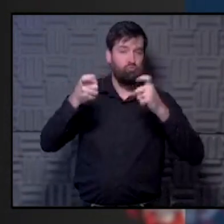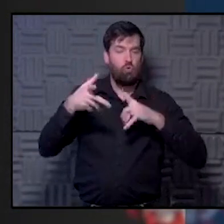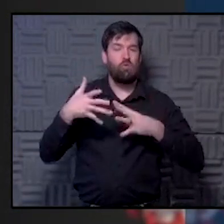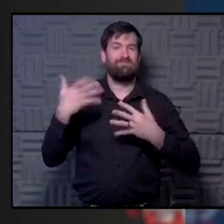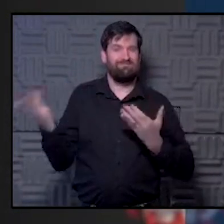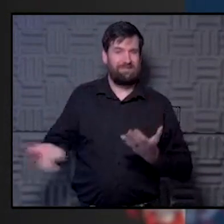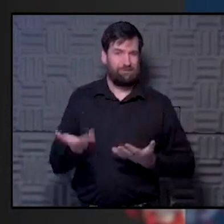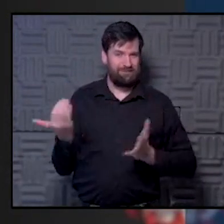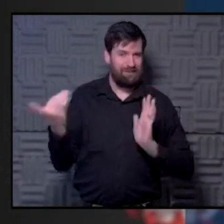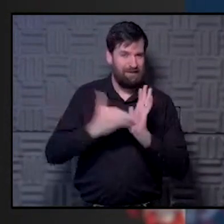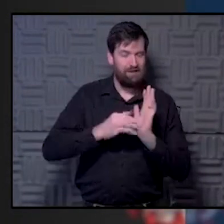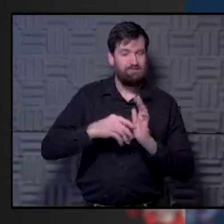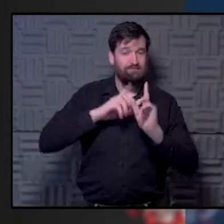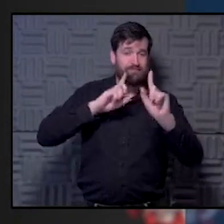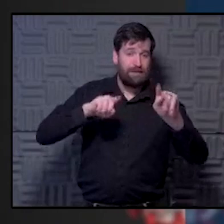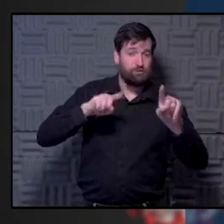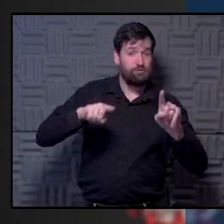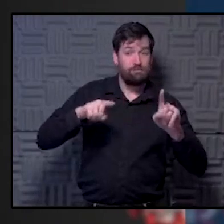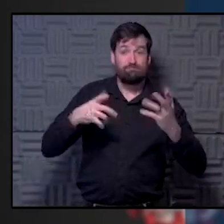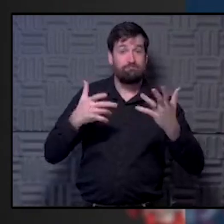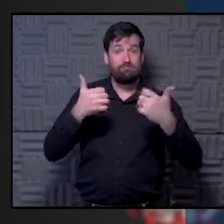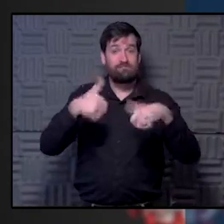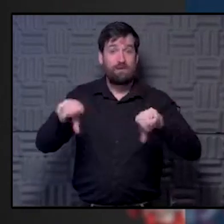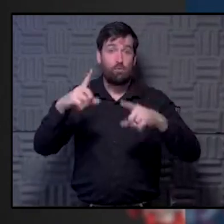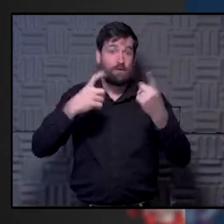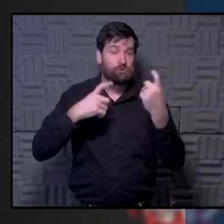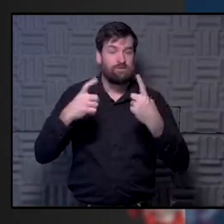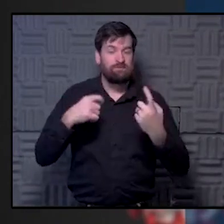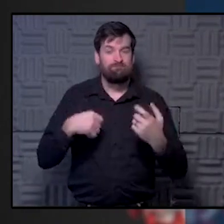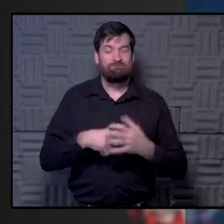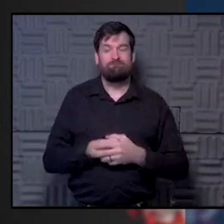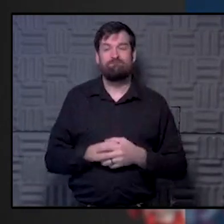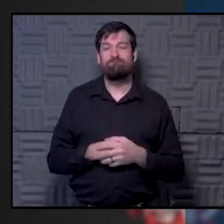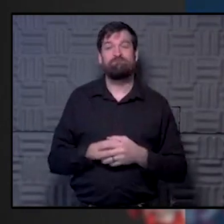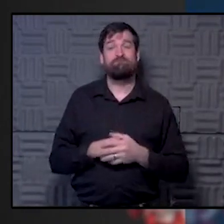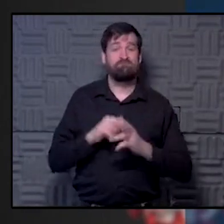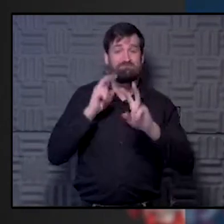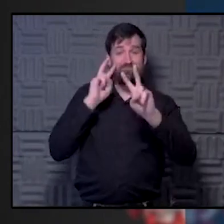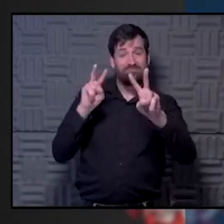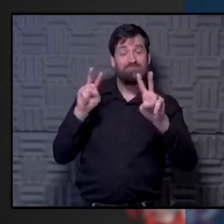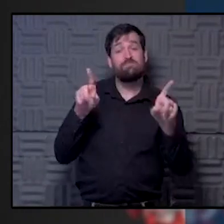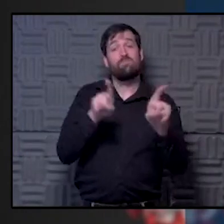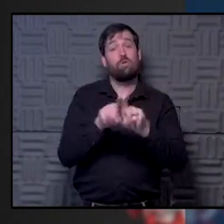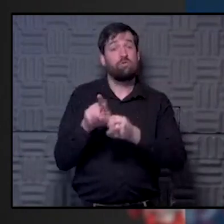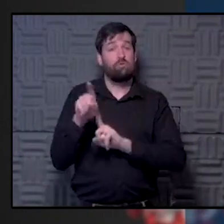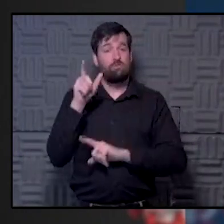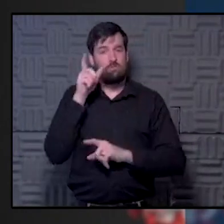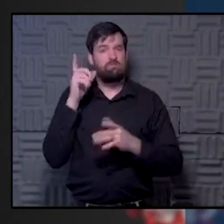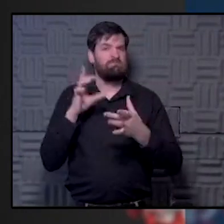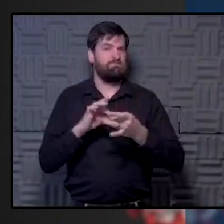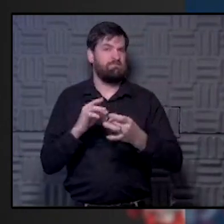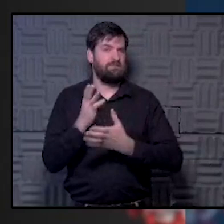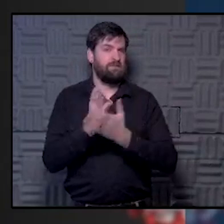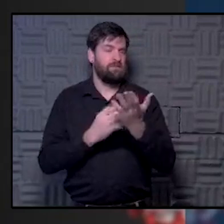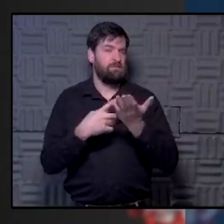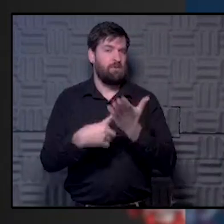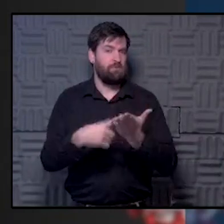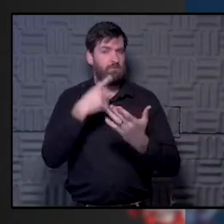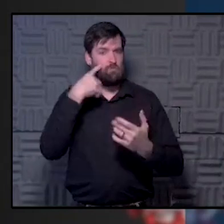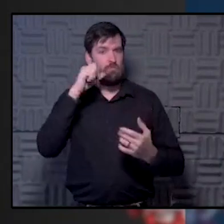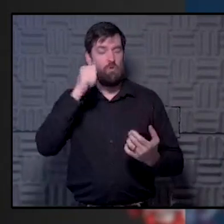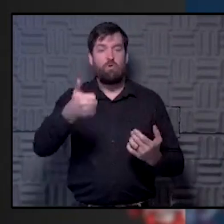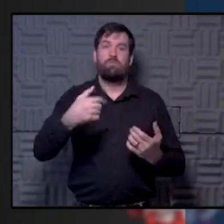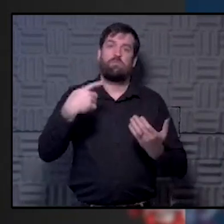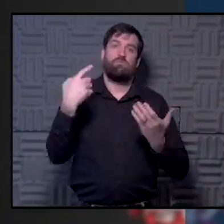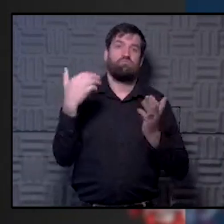your questions from this week that we didn't get to. We look forward to that. I'll also tee up some conversation for tomorrow. We're regularly